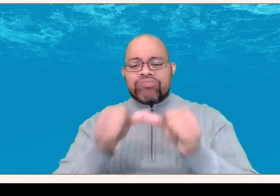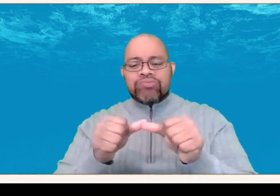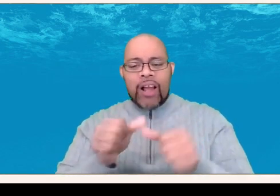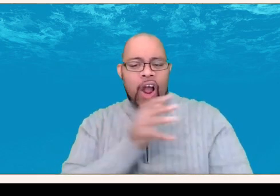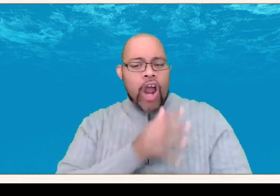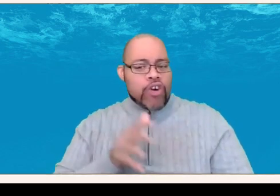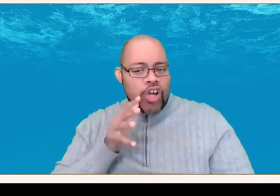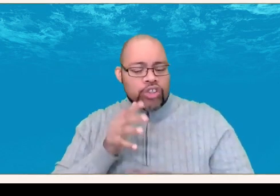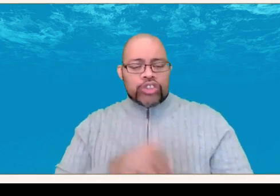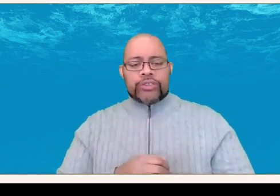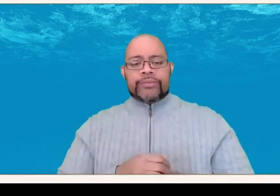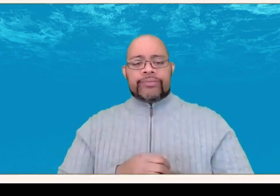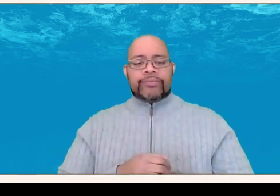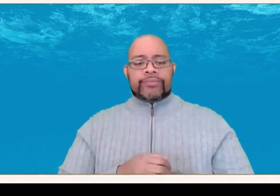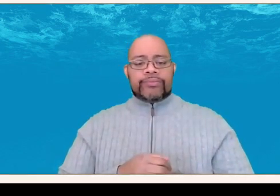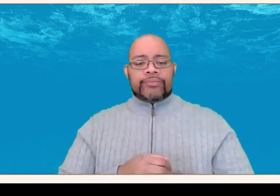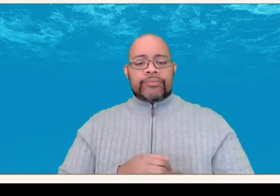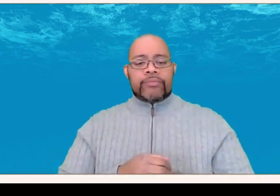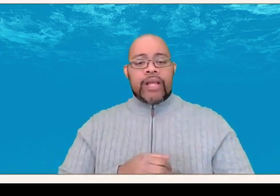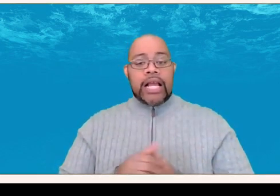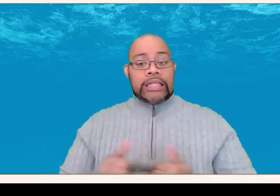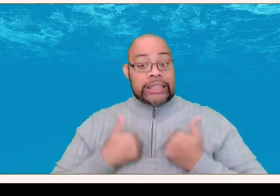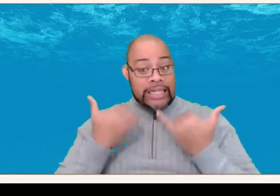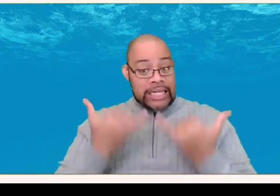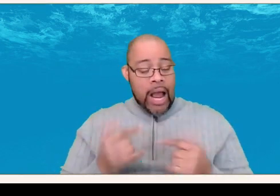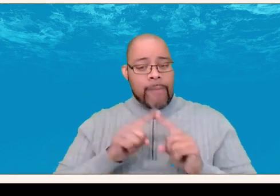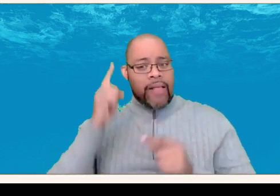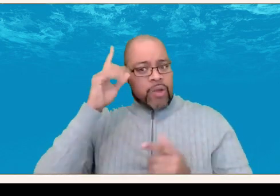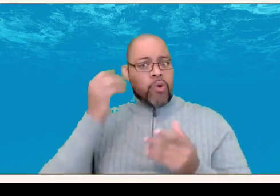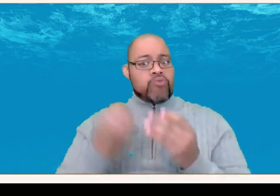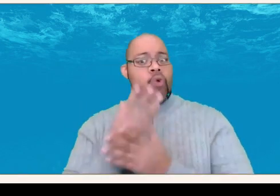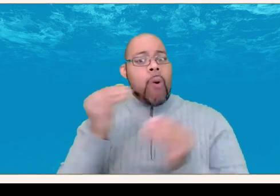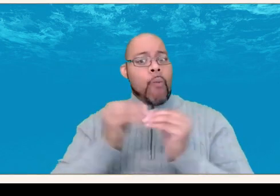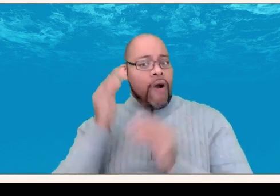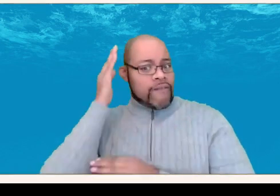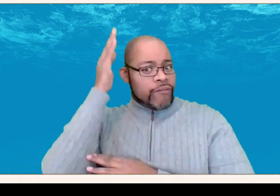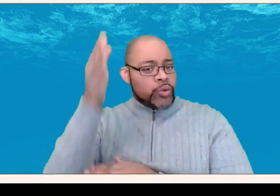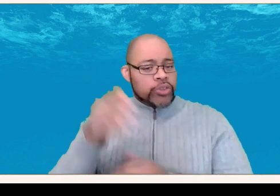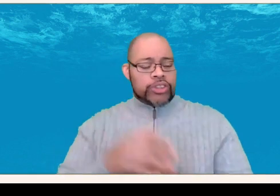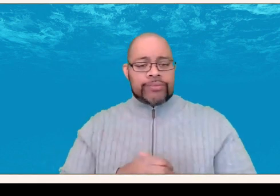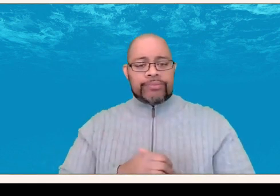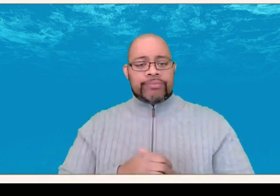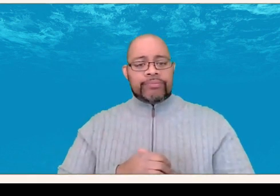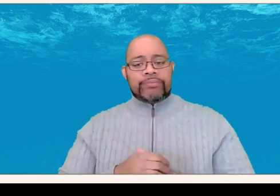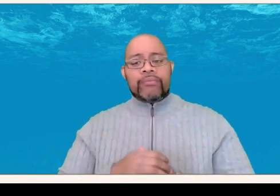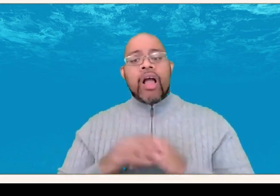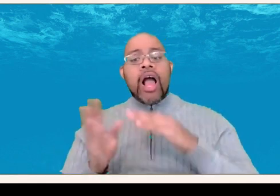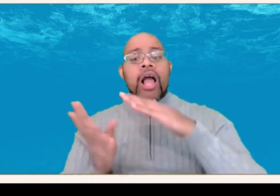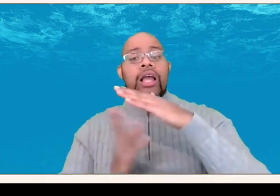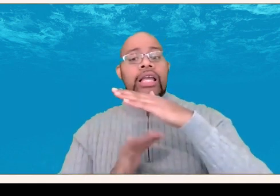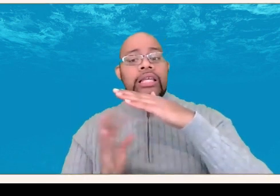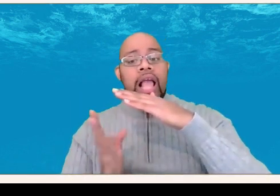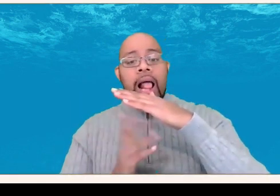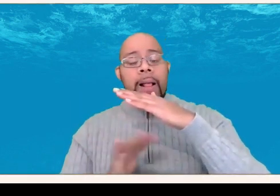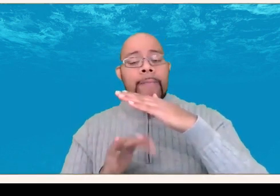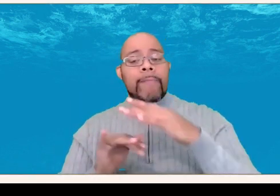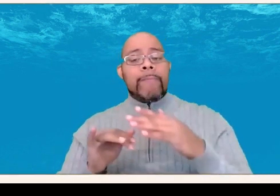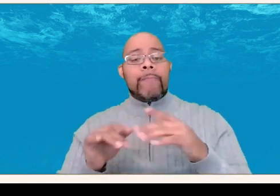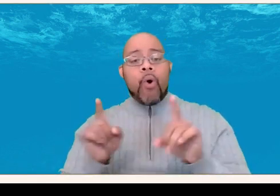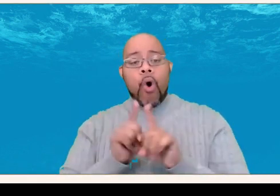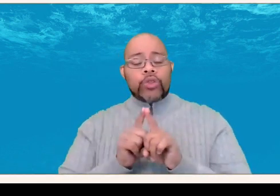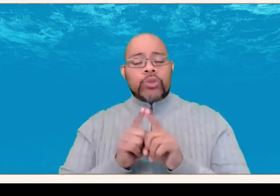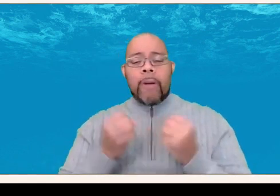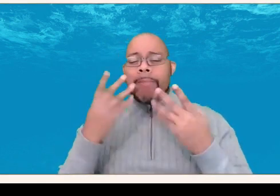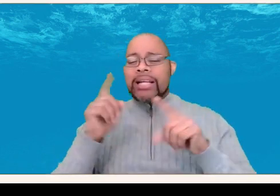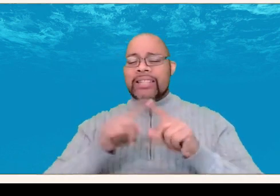sustainable aquaculture. They exist now, but I think it's going to grow a lot in the future. Kelp is also